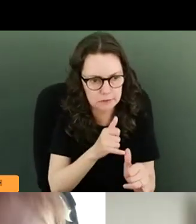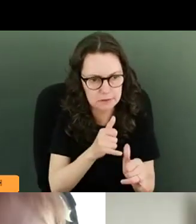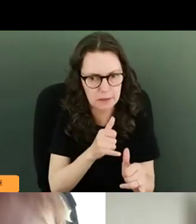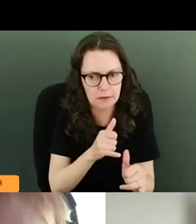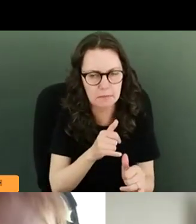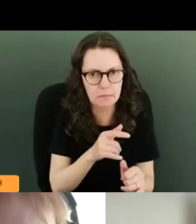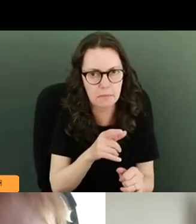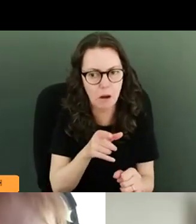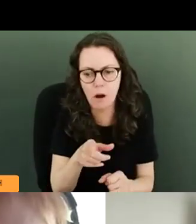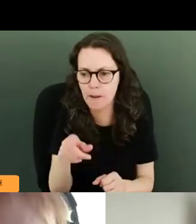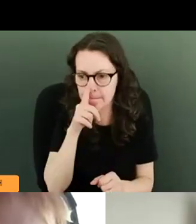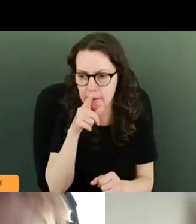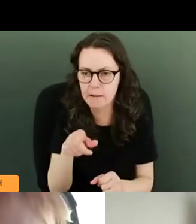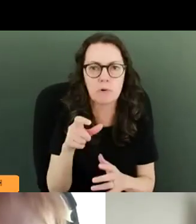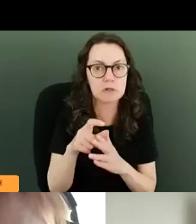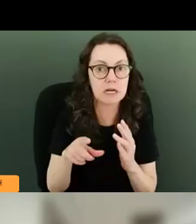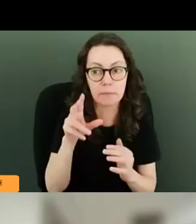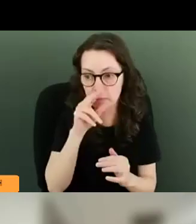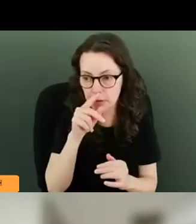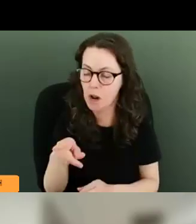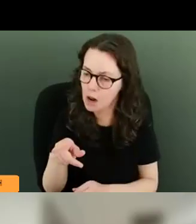disabled folks, whether that be other parents and caregivers, so